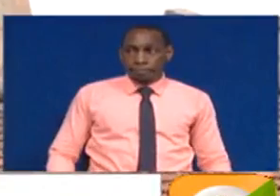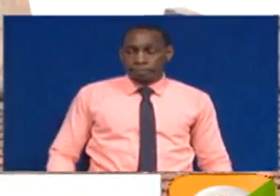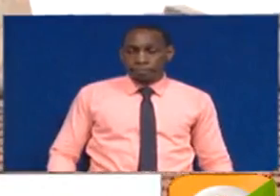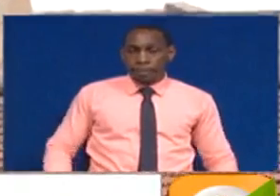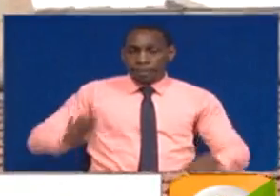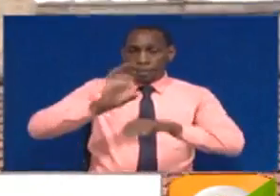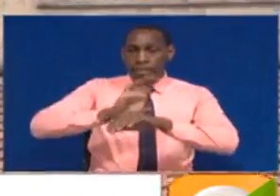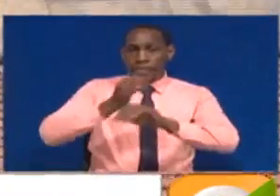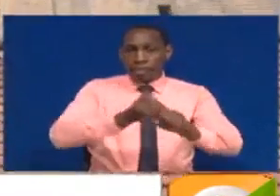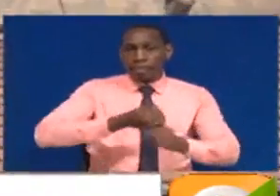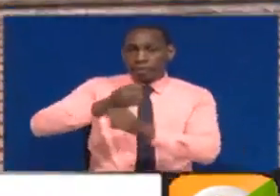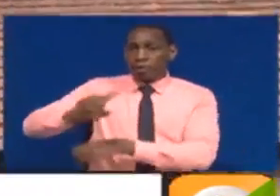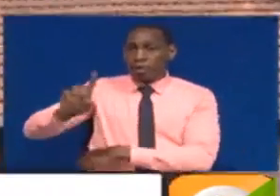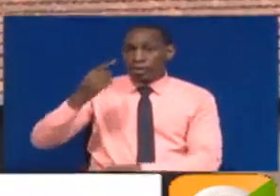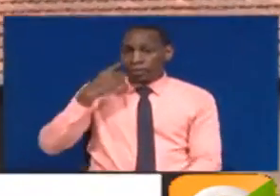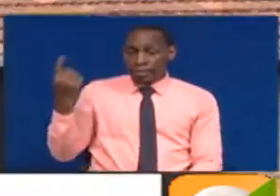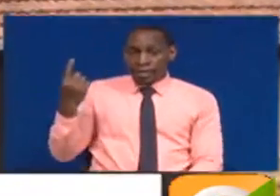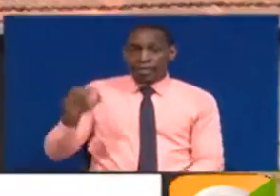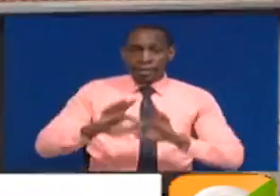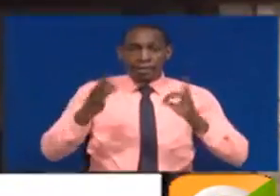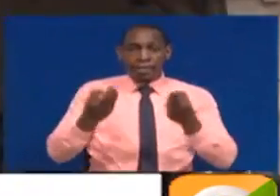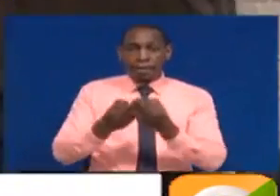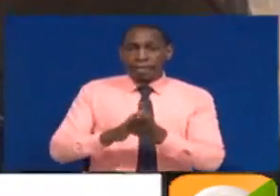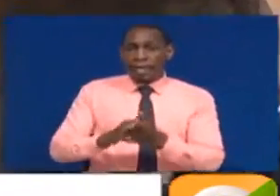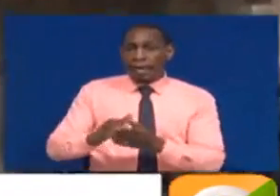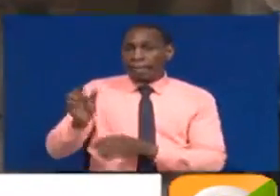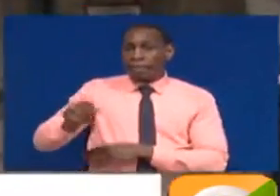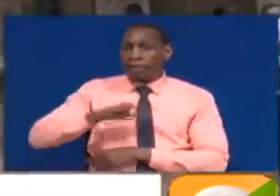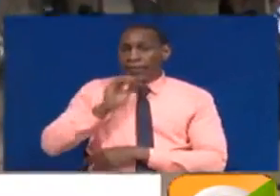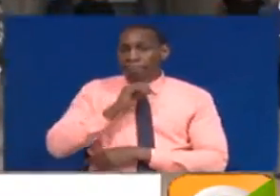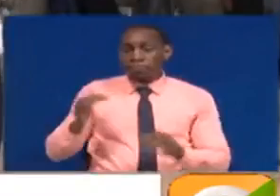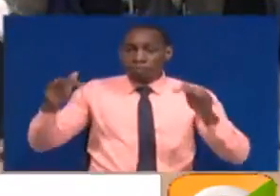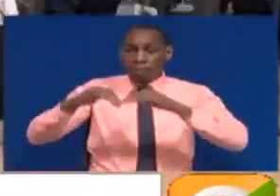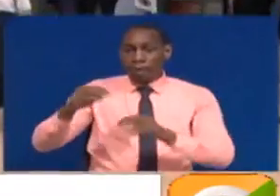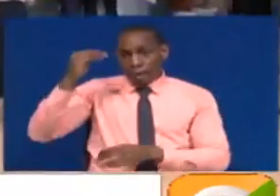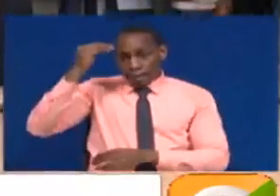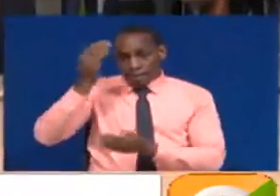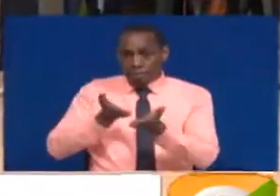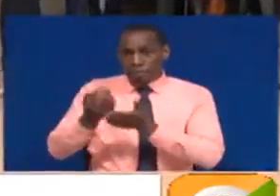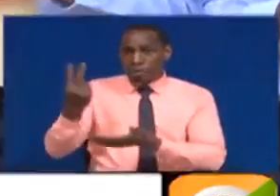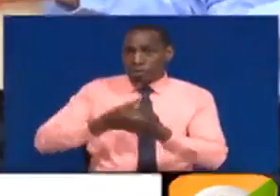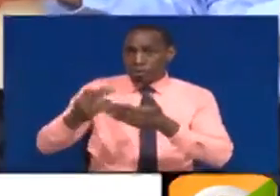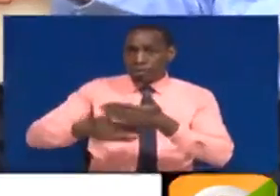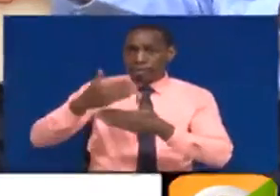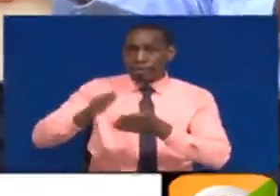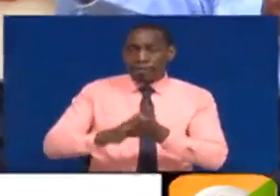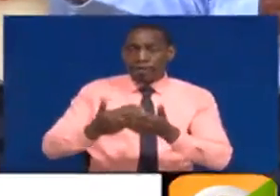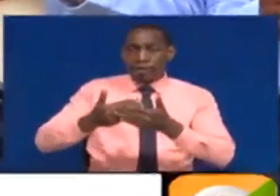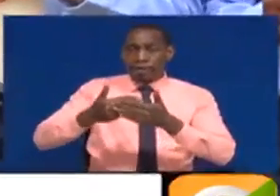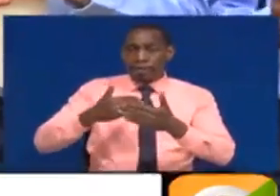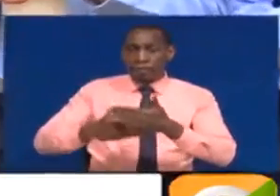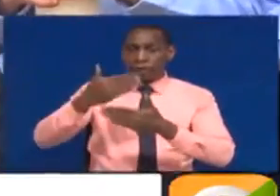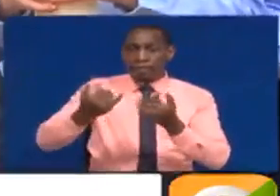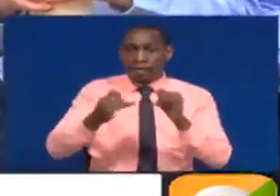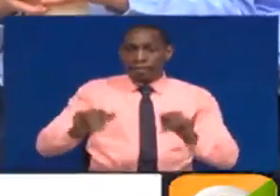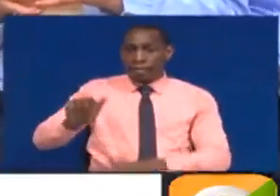At the All Saints Cathedral, Nairobi, the family of the late Sir Charles Jonjo gathered for a memorial service 2 weeks after the former